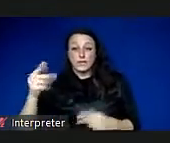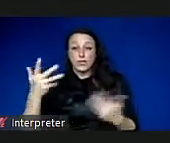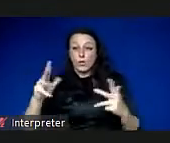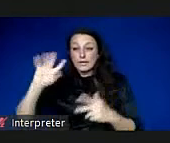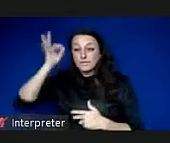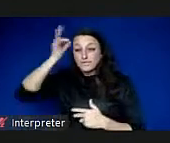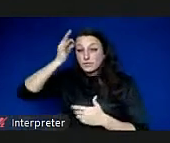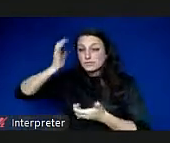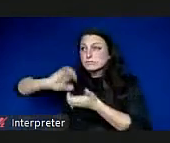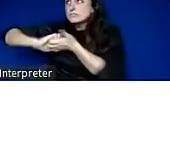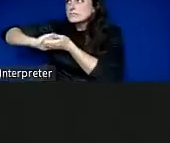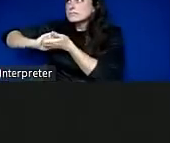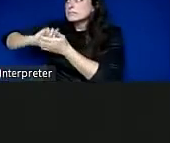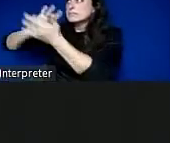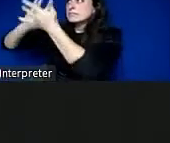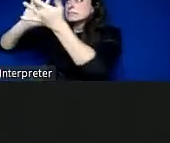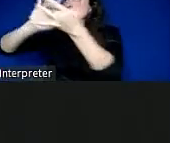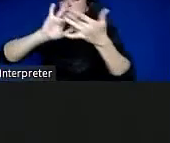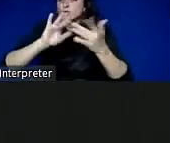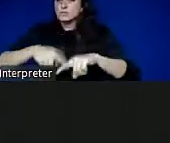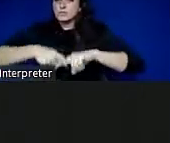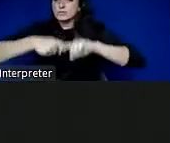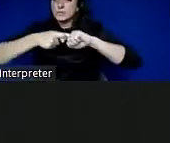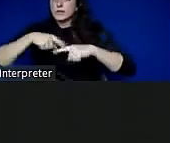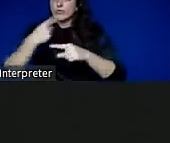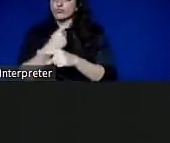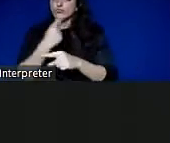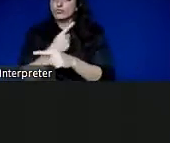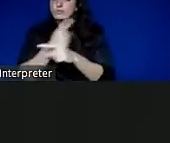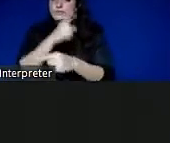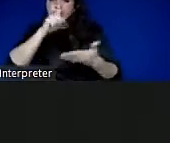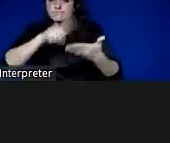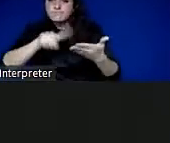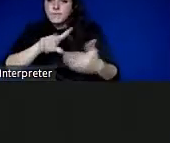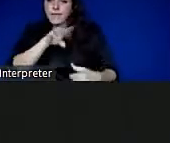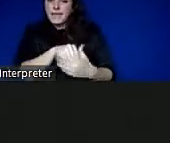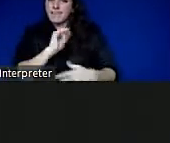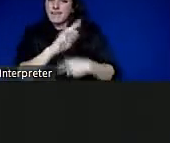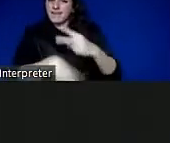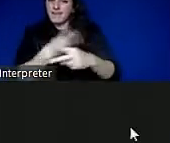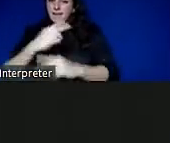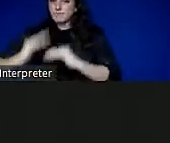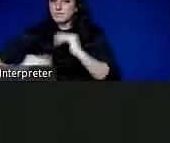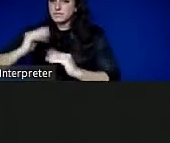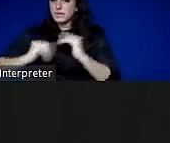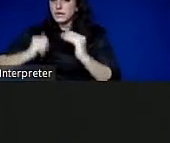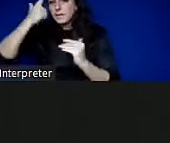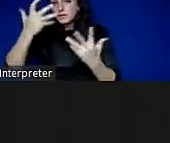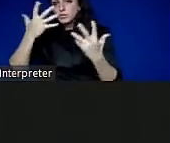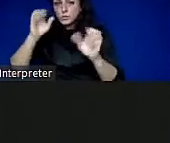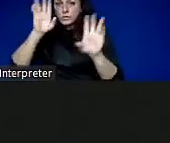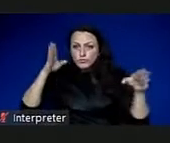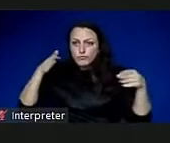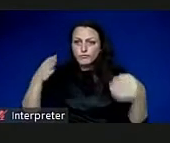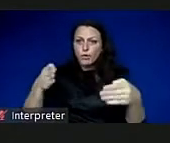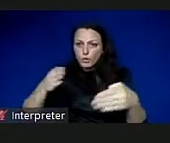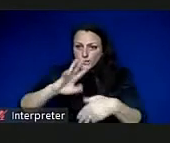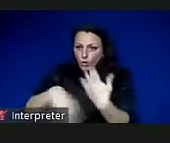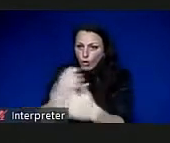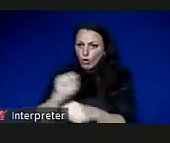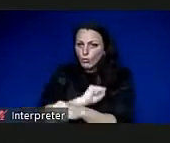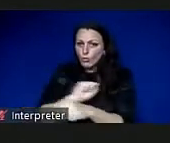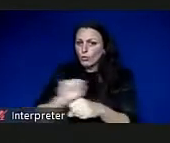suspend our routine investigations in these facilities so that we could focus all of our efforts on infection control investigations to